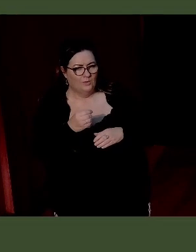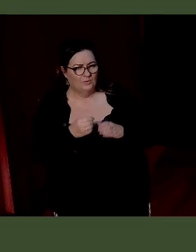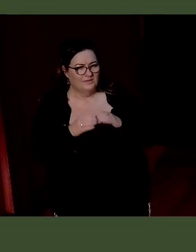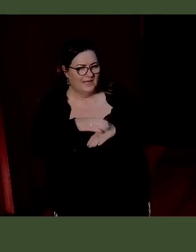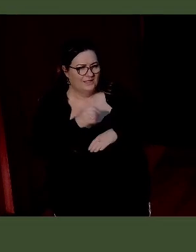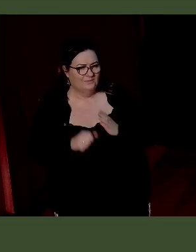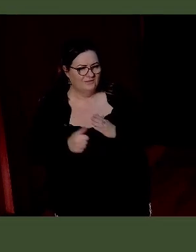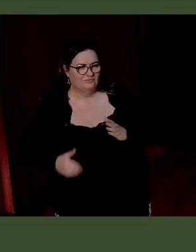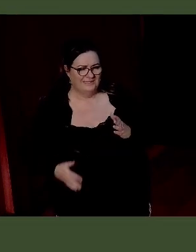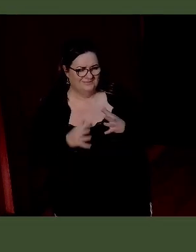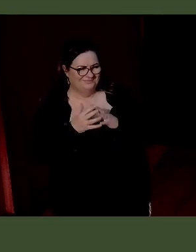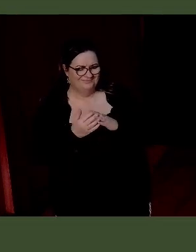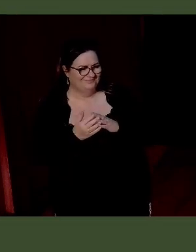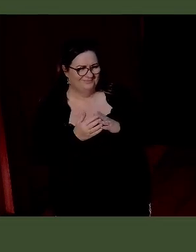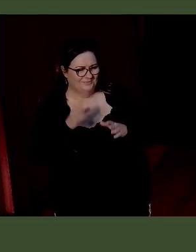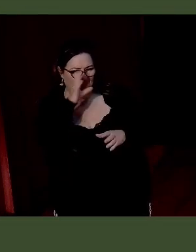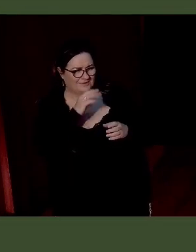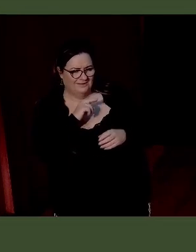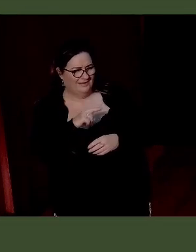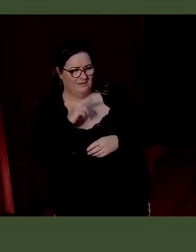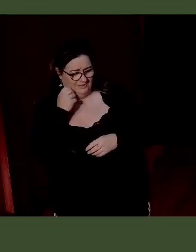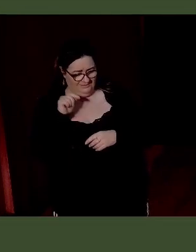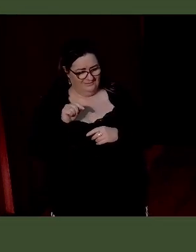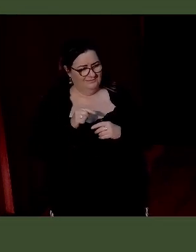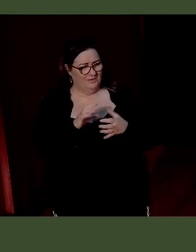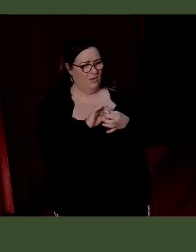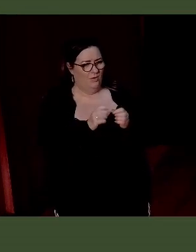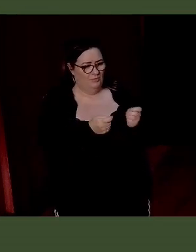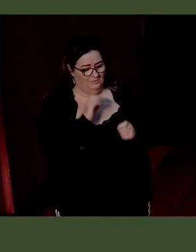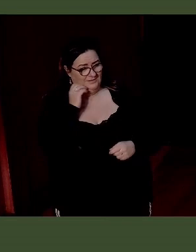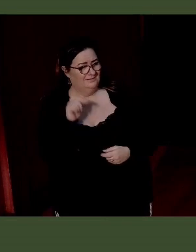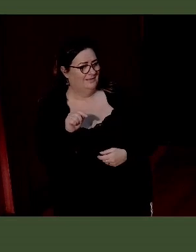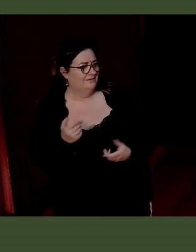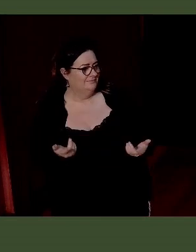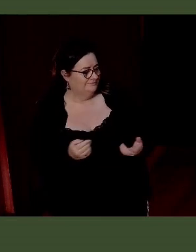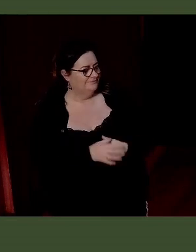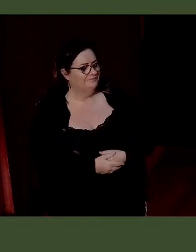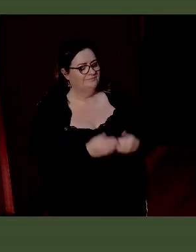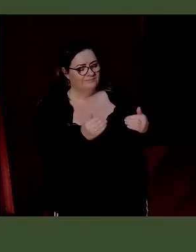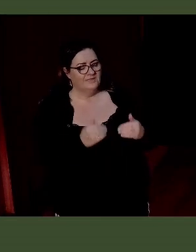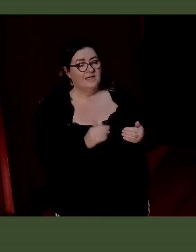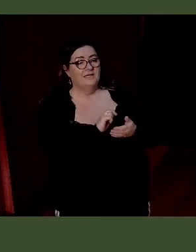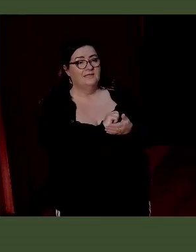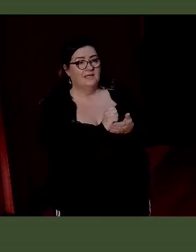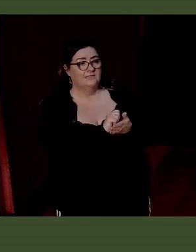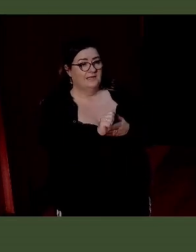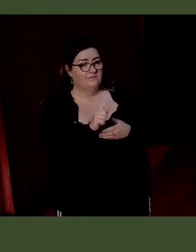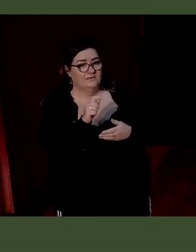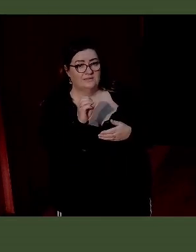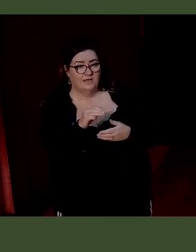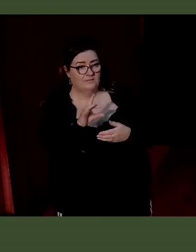the financial basis for a Home Rule Ireland. Good, it worked. In 1911, Tom Kettle,